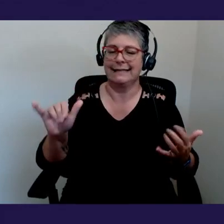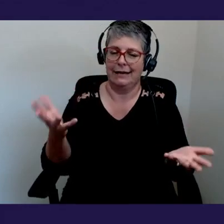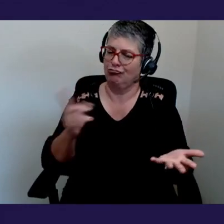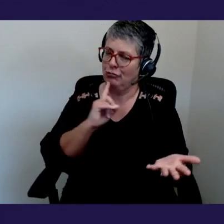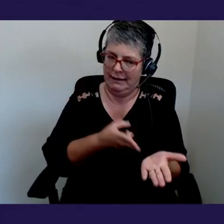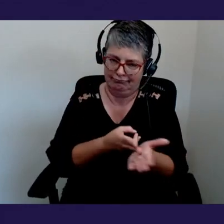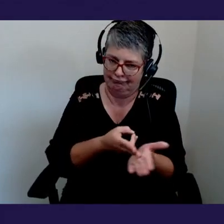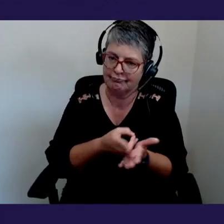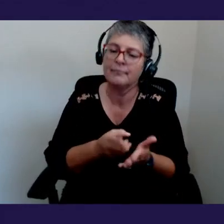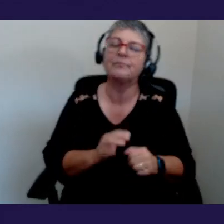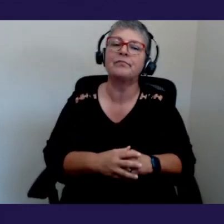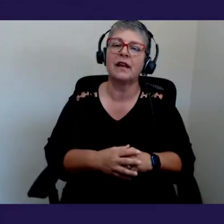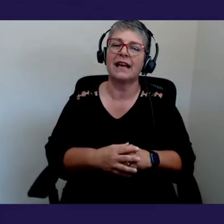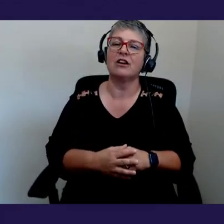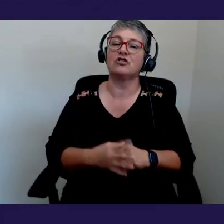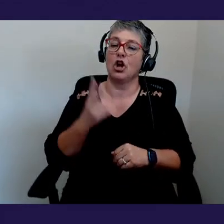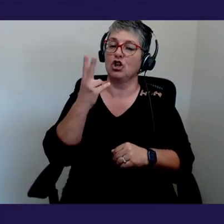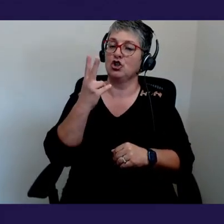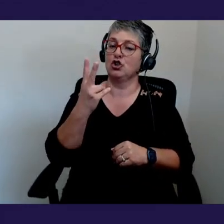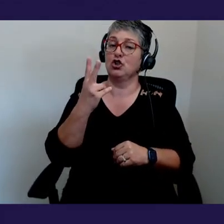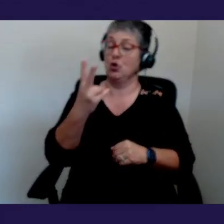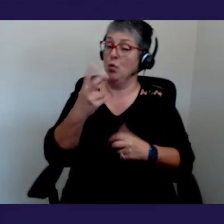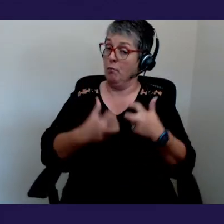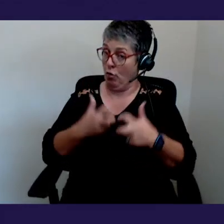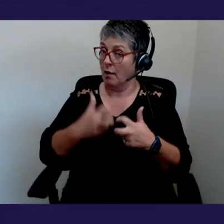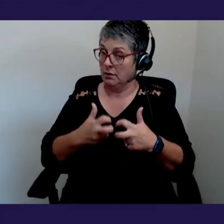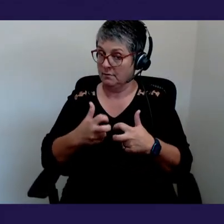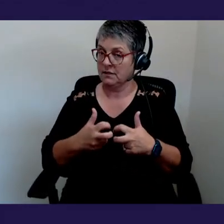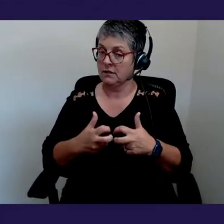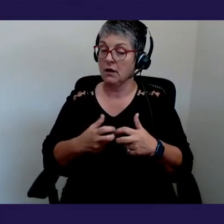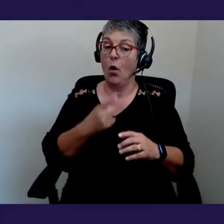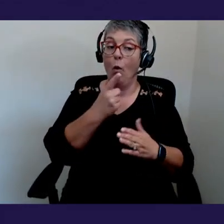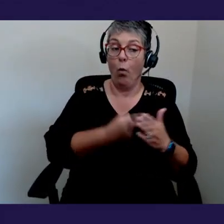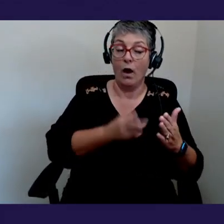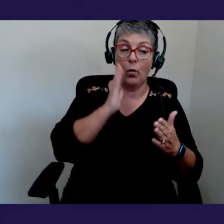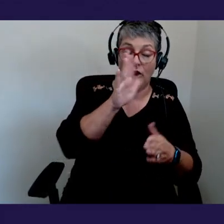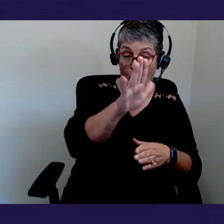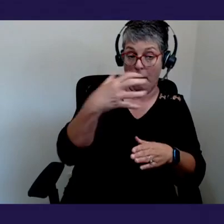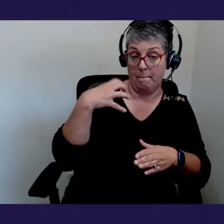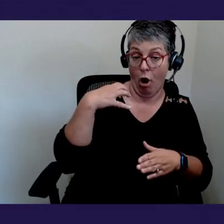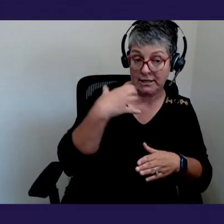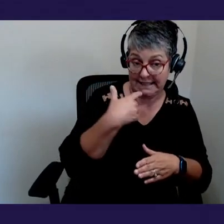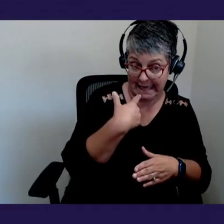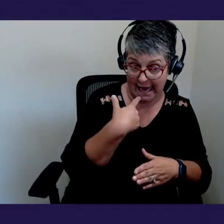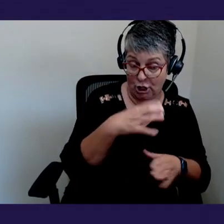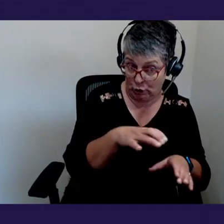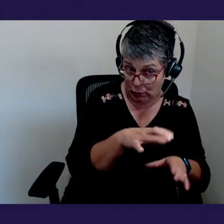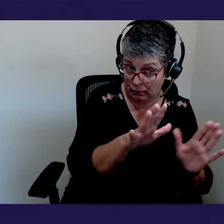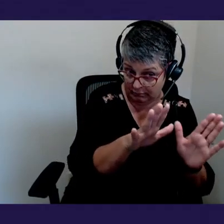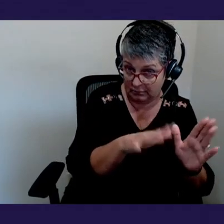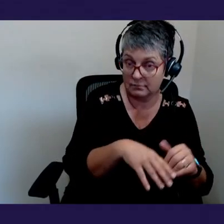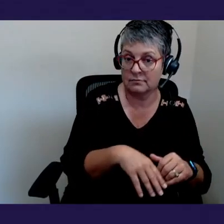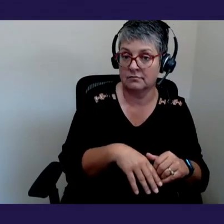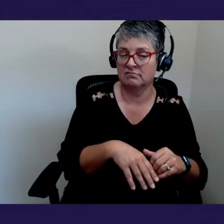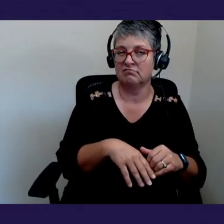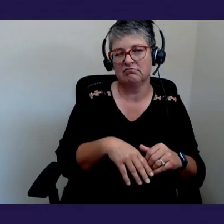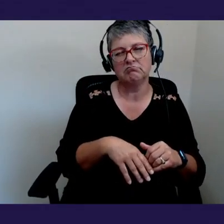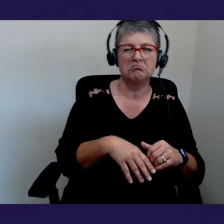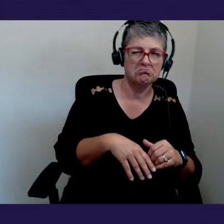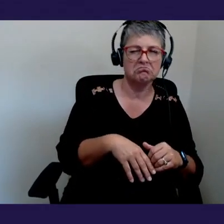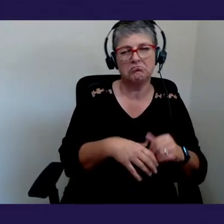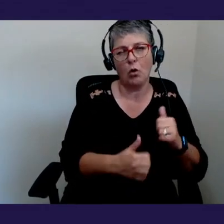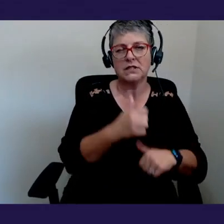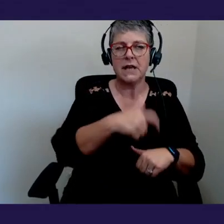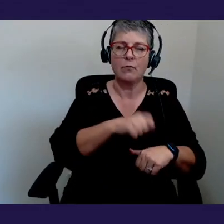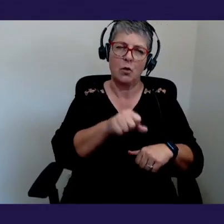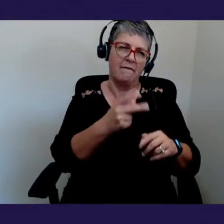decide to do this right now. The first problem is, what is your employer going to say and do? That's more easily figured out because there's usually someone you can